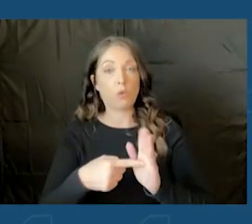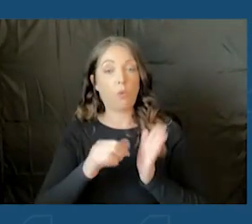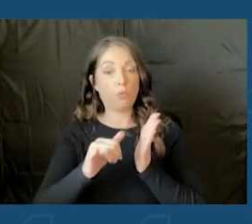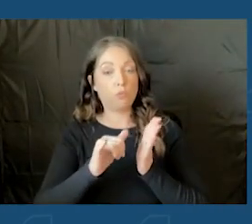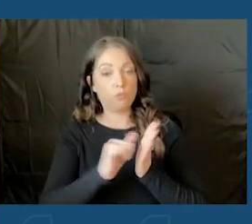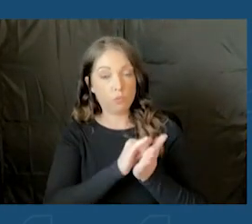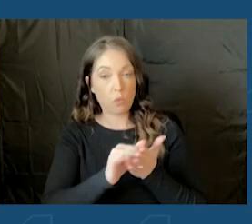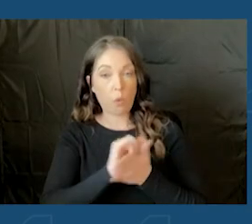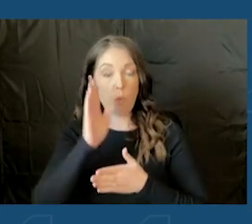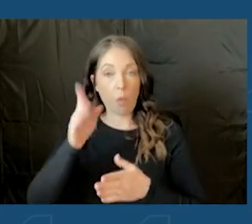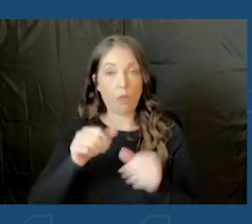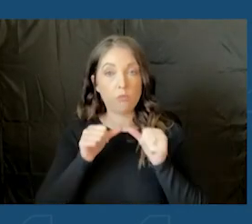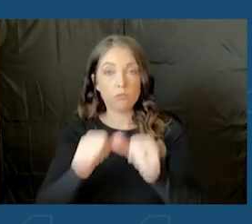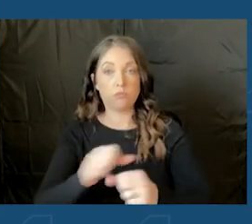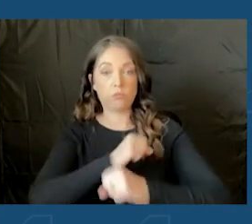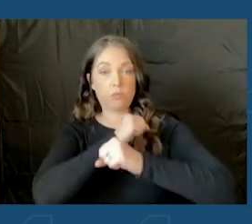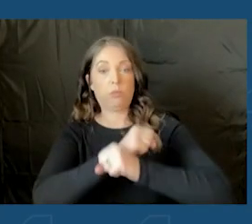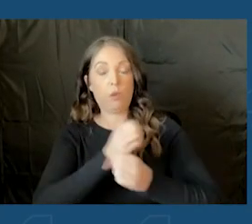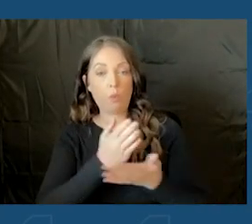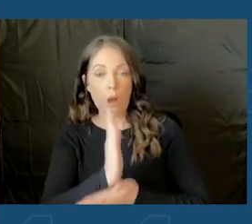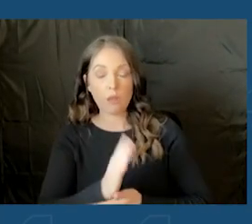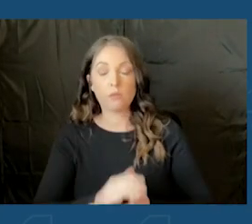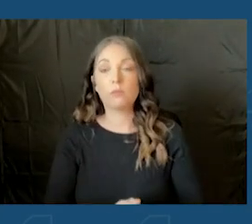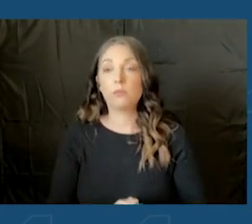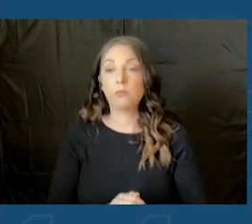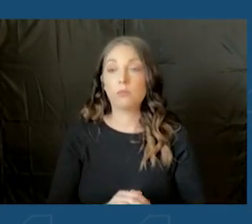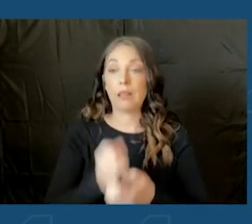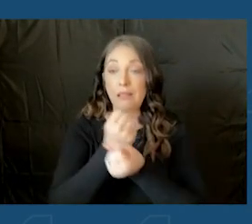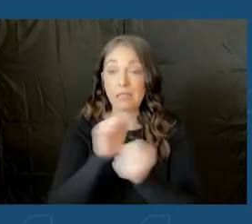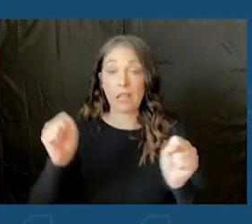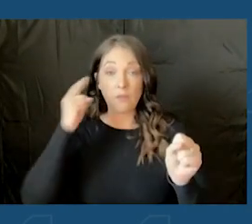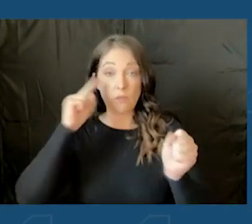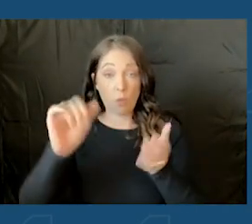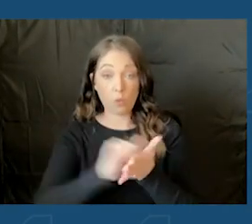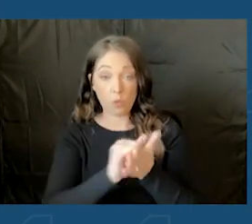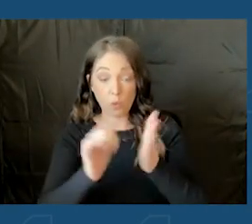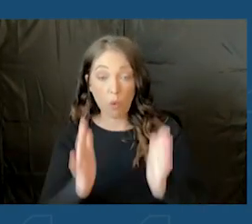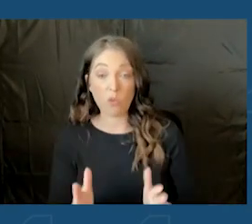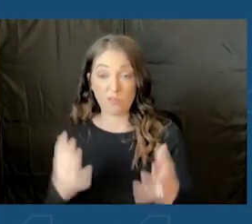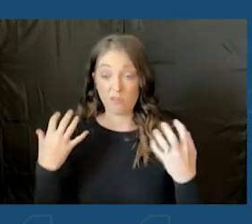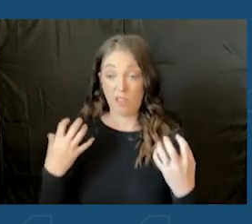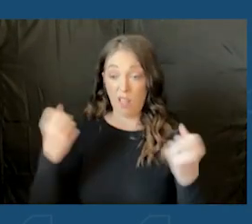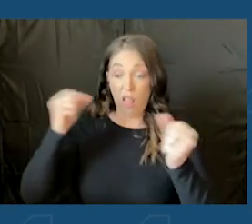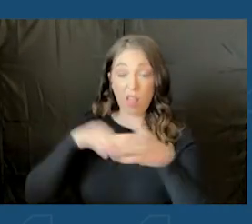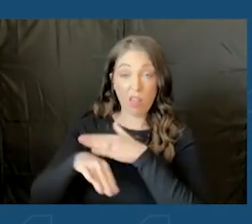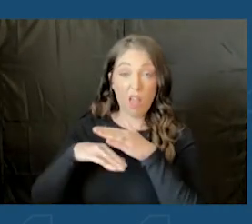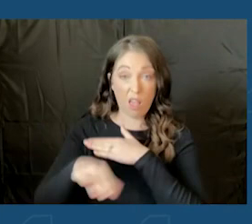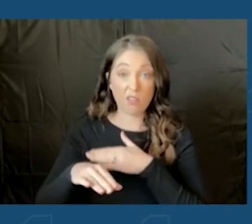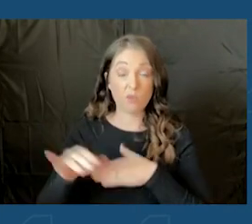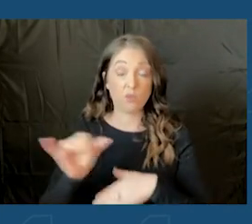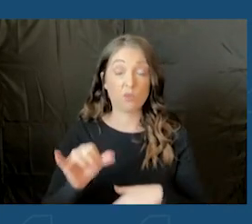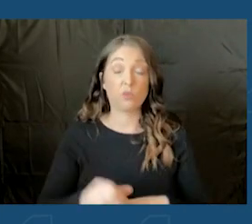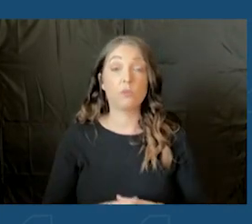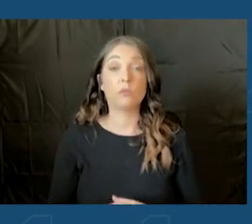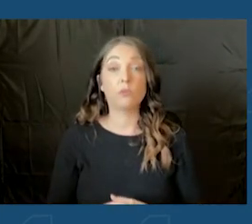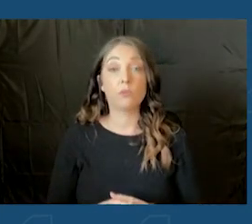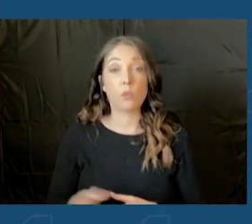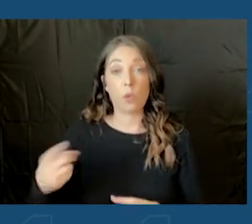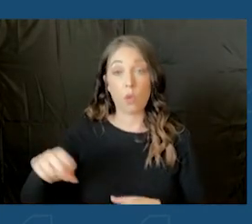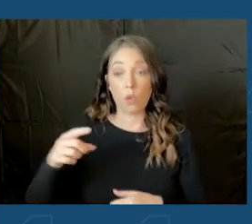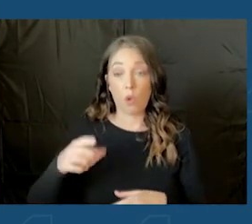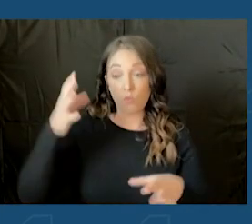safety of New Yorkers, and the health access for New Yorkers as well. So those decisions are top of mind. Our teams are